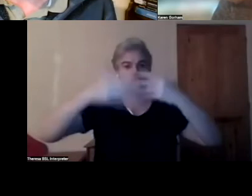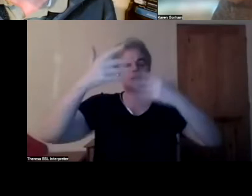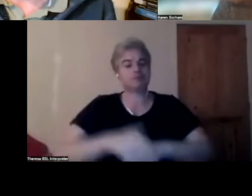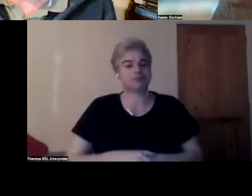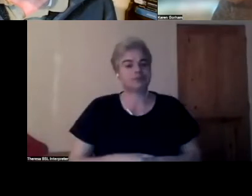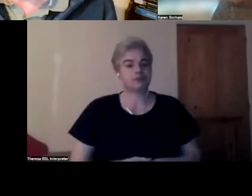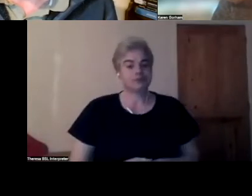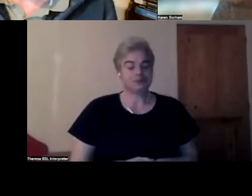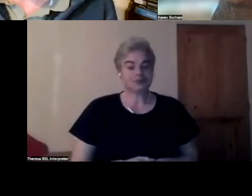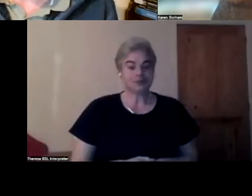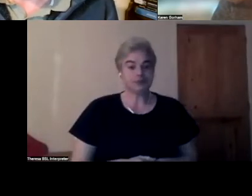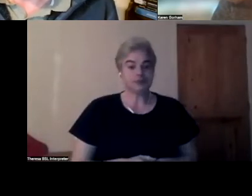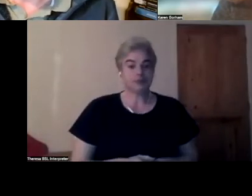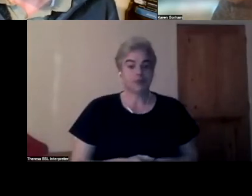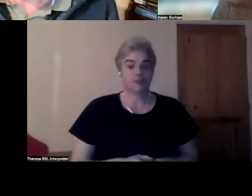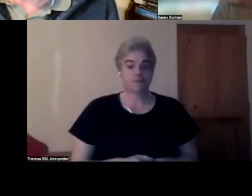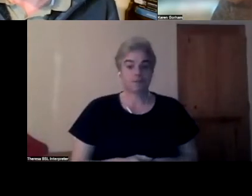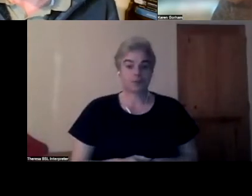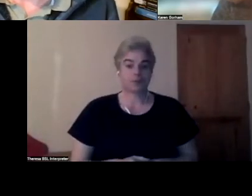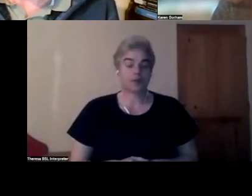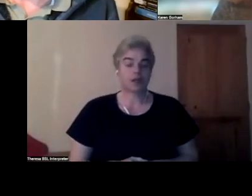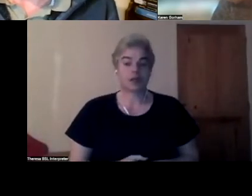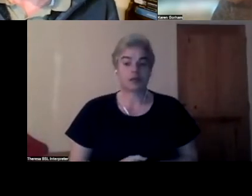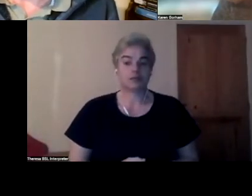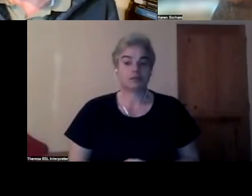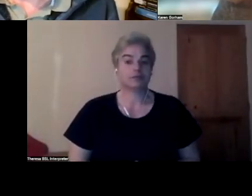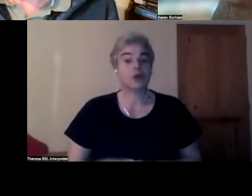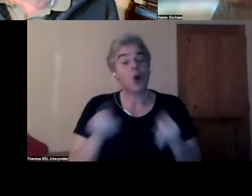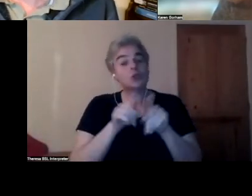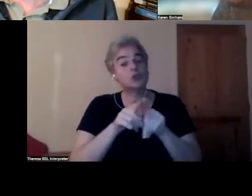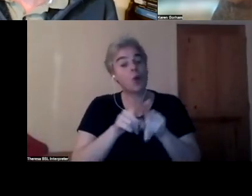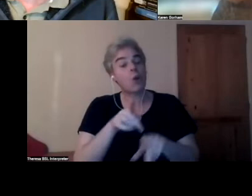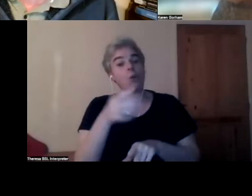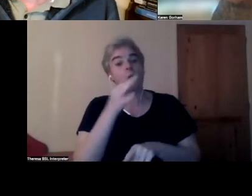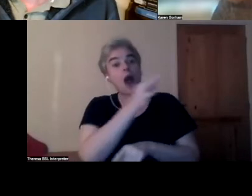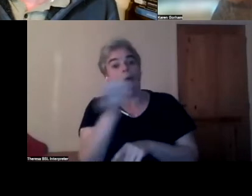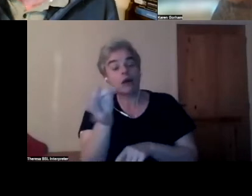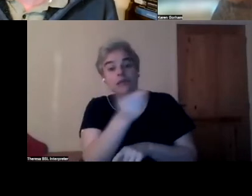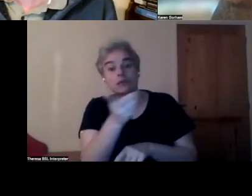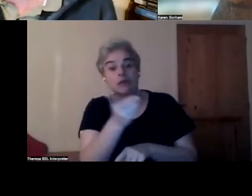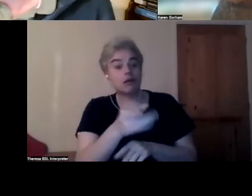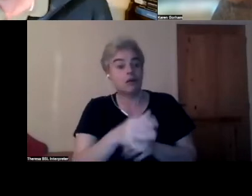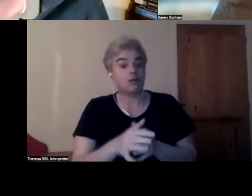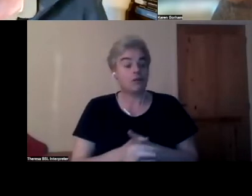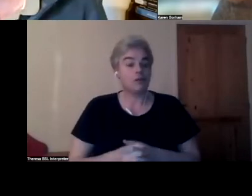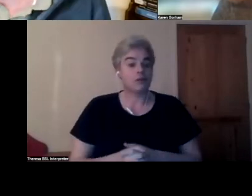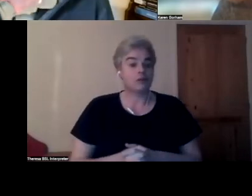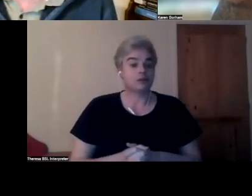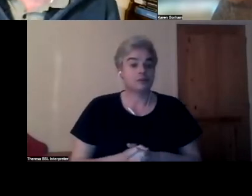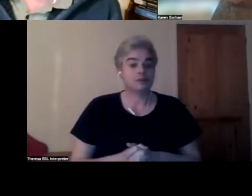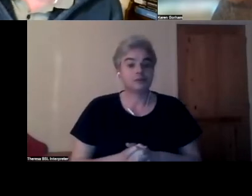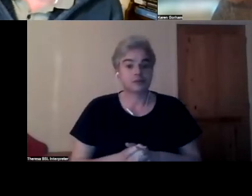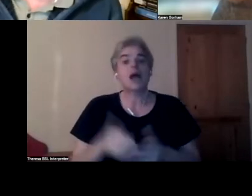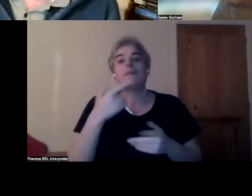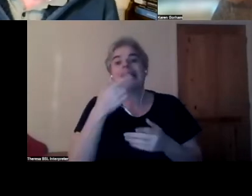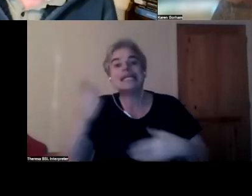there. Can I also ask you, obviously, to keep yourself muted as